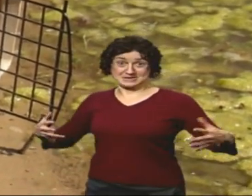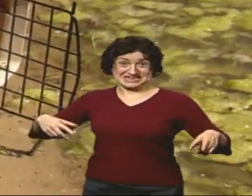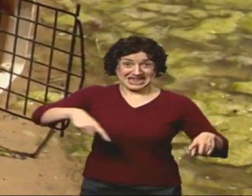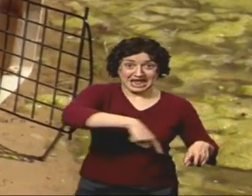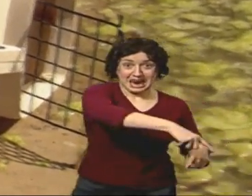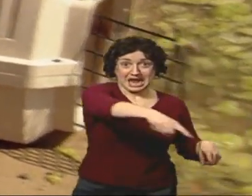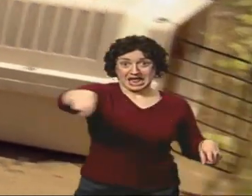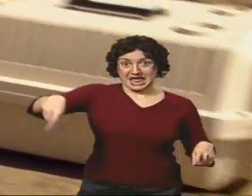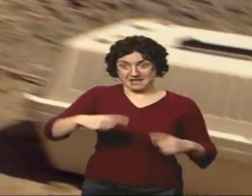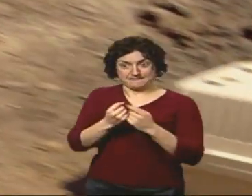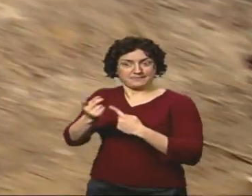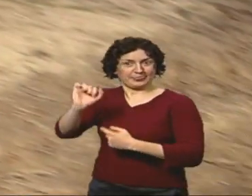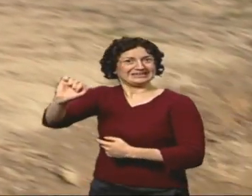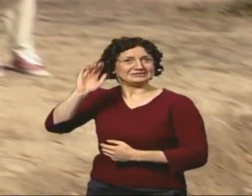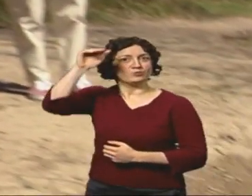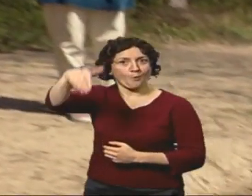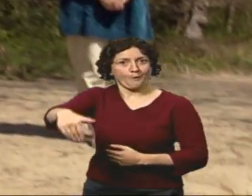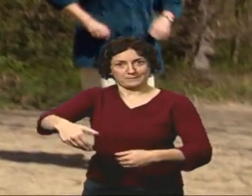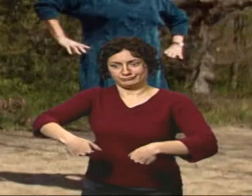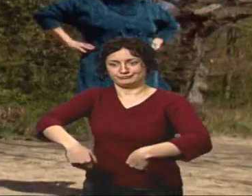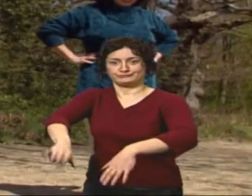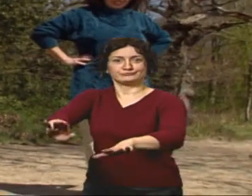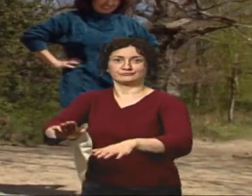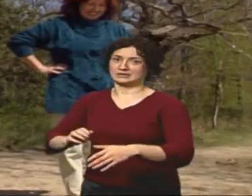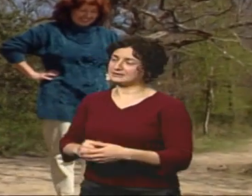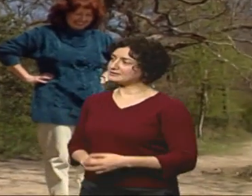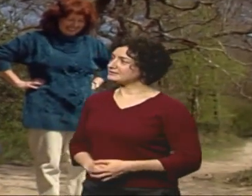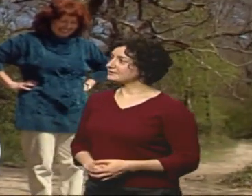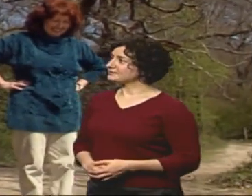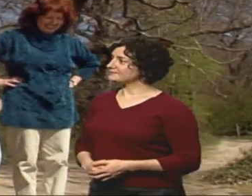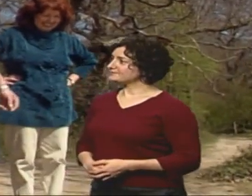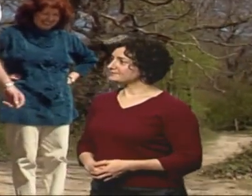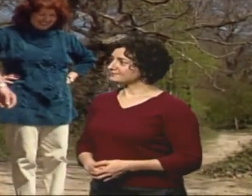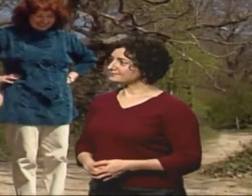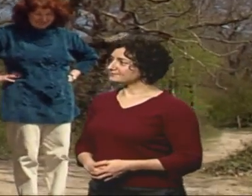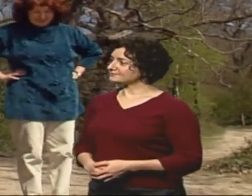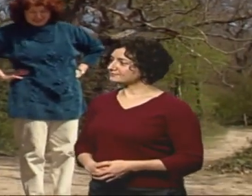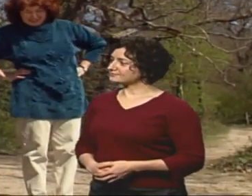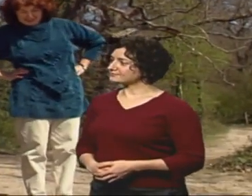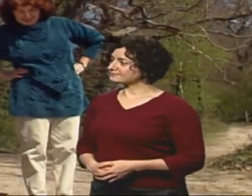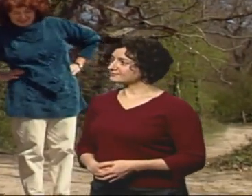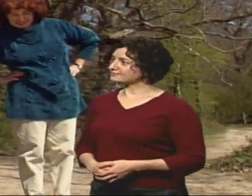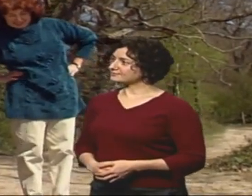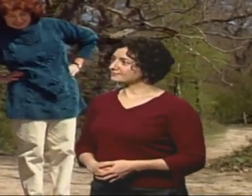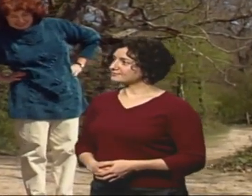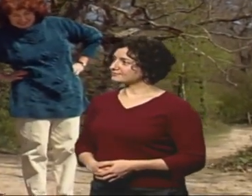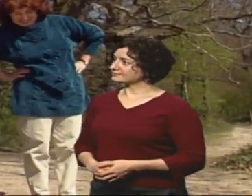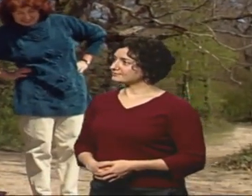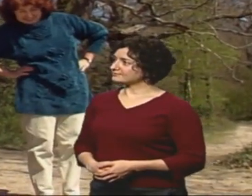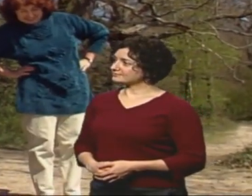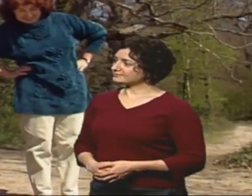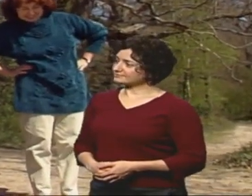home was to be on a large lake near Mick's house, where the area could well support another 2 residents. Go on, you've got loads of food